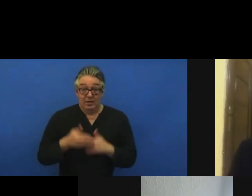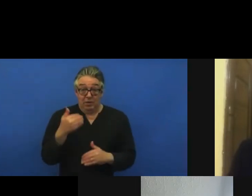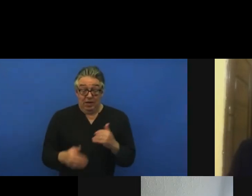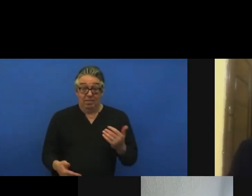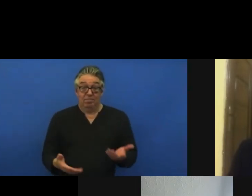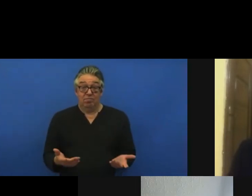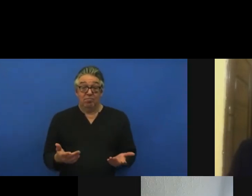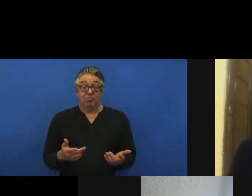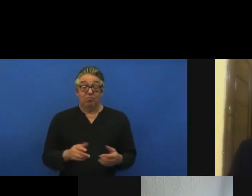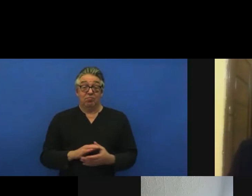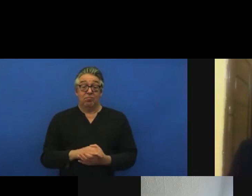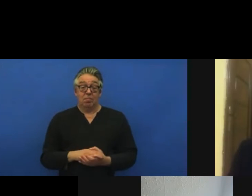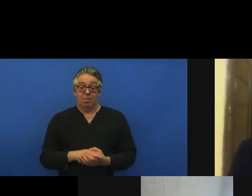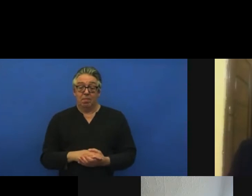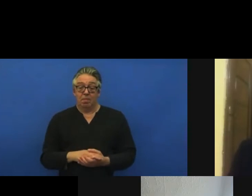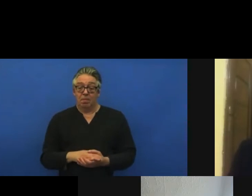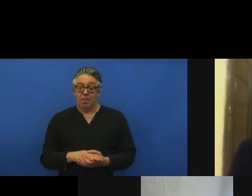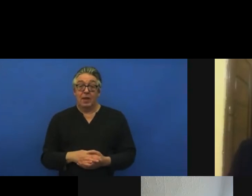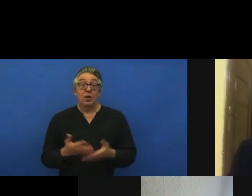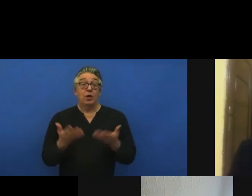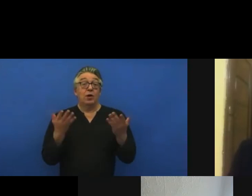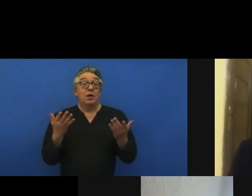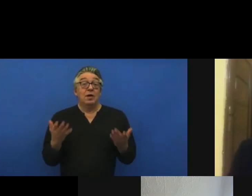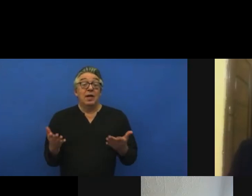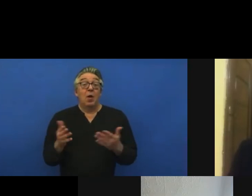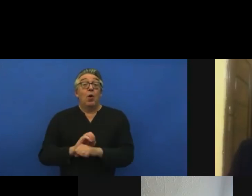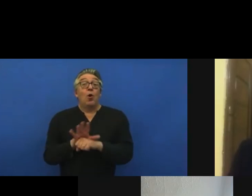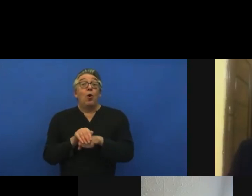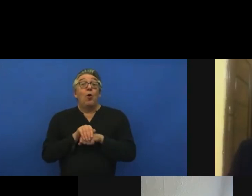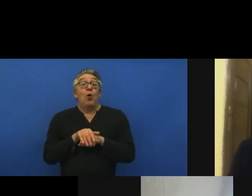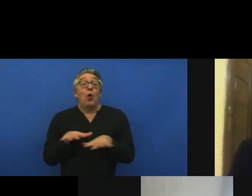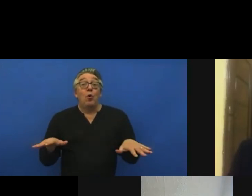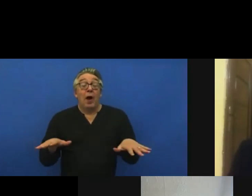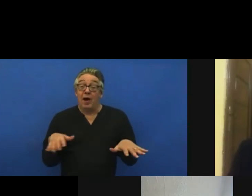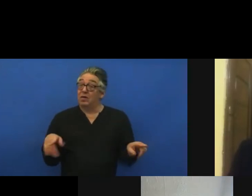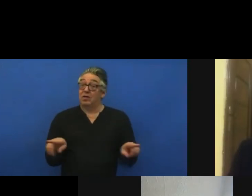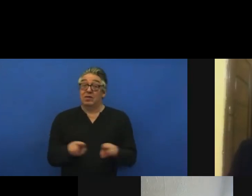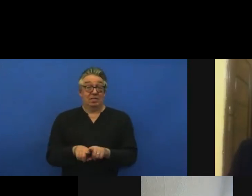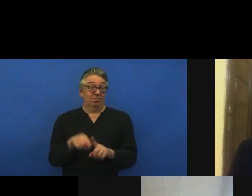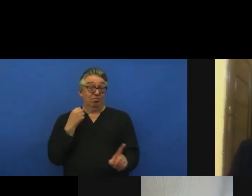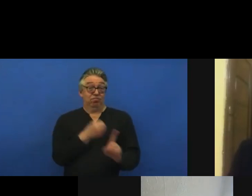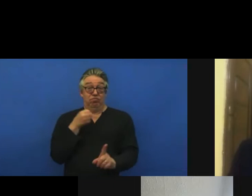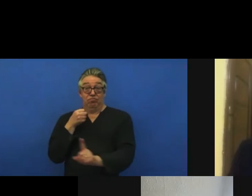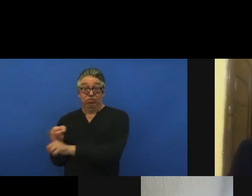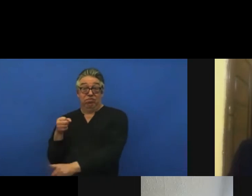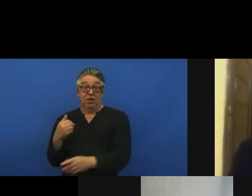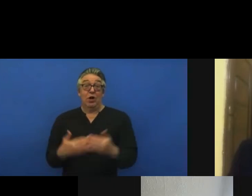like the COVID-19 pandemic that has affected people with disability and people without disability.